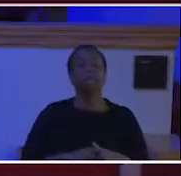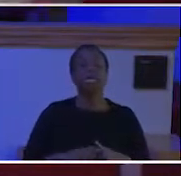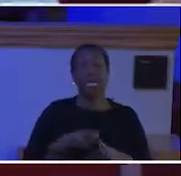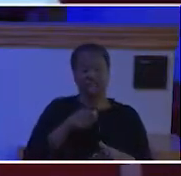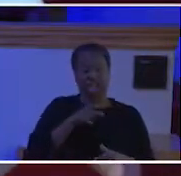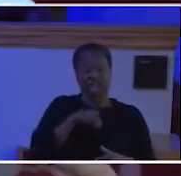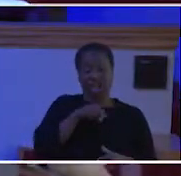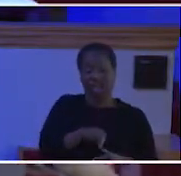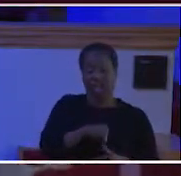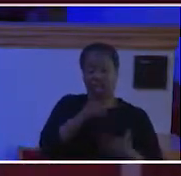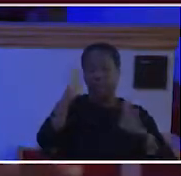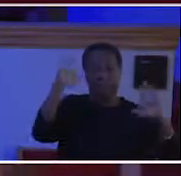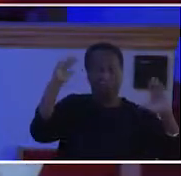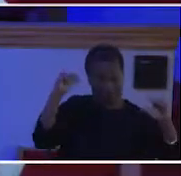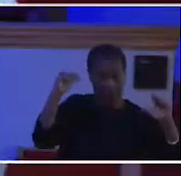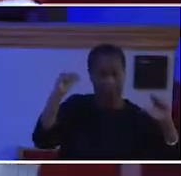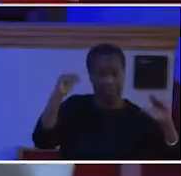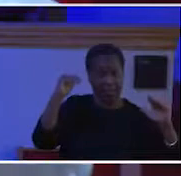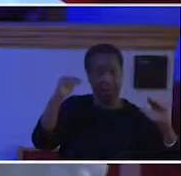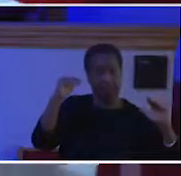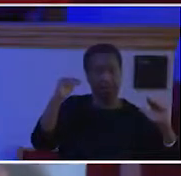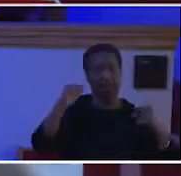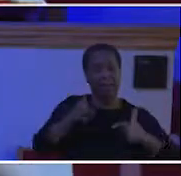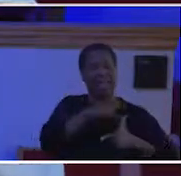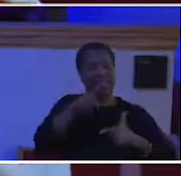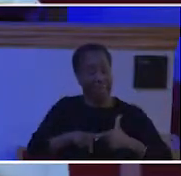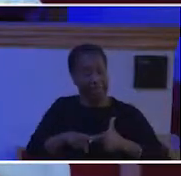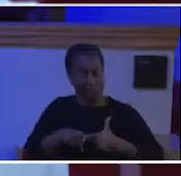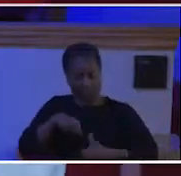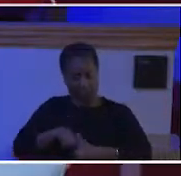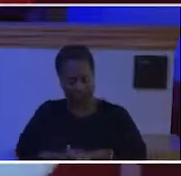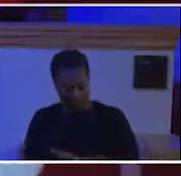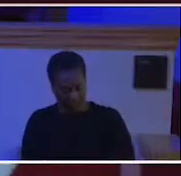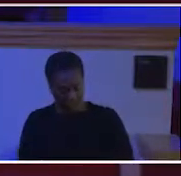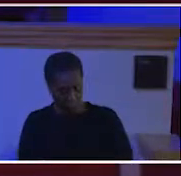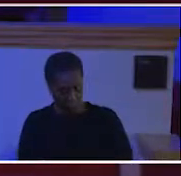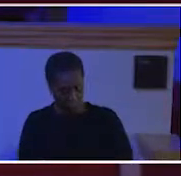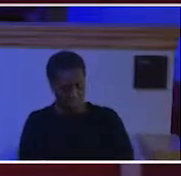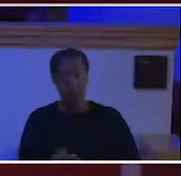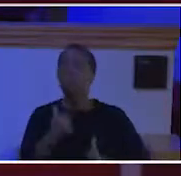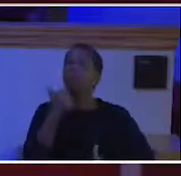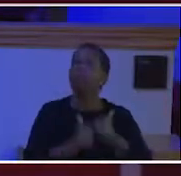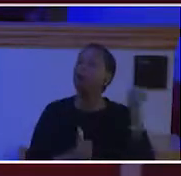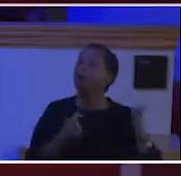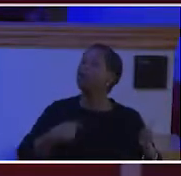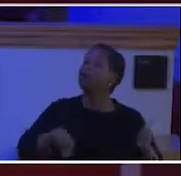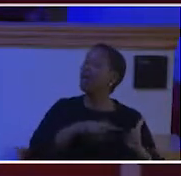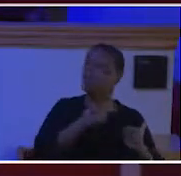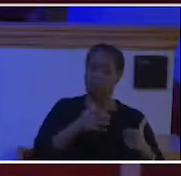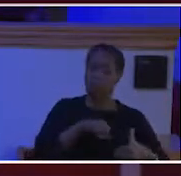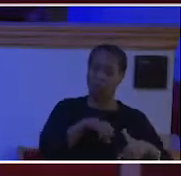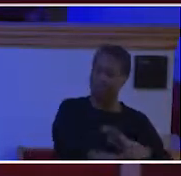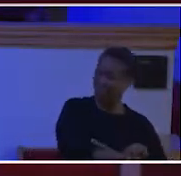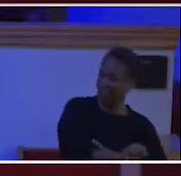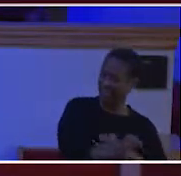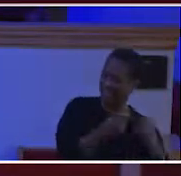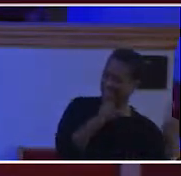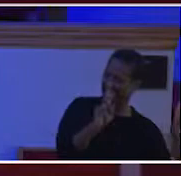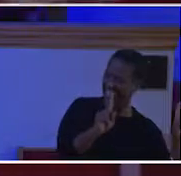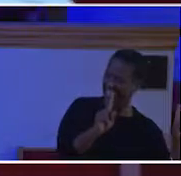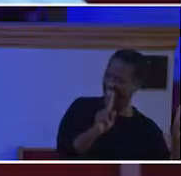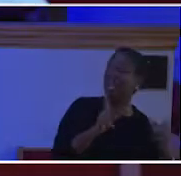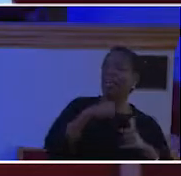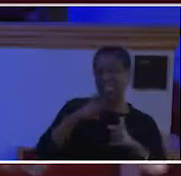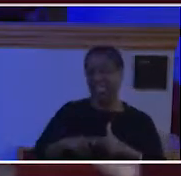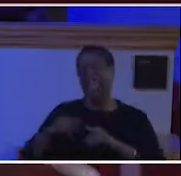was expecting, then she delivered. Most of us want the delivery,